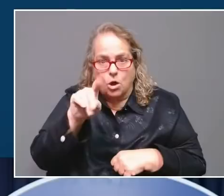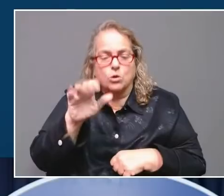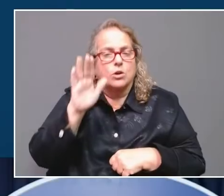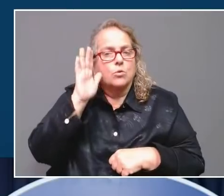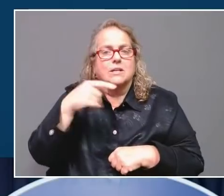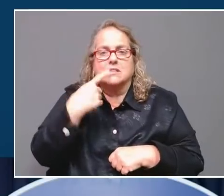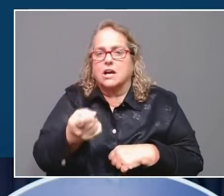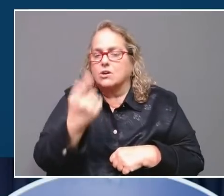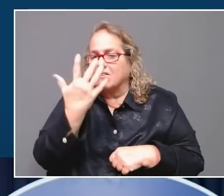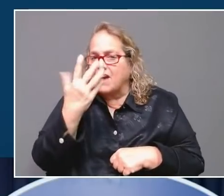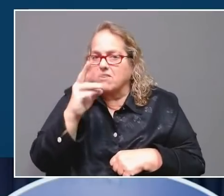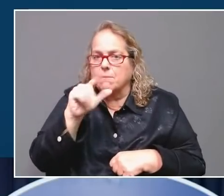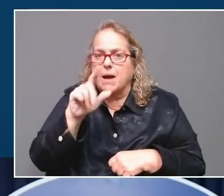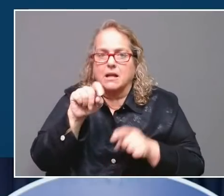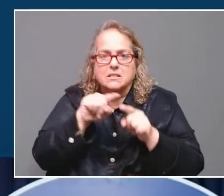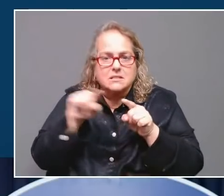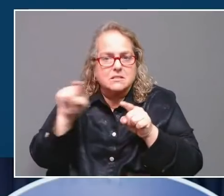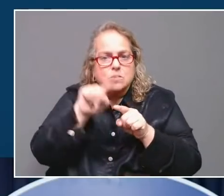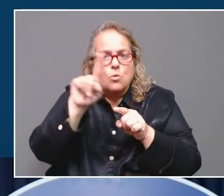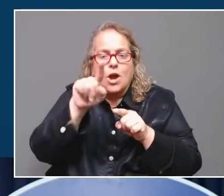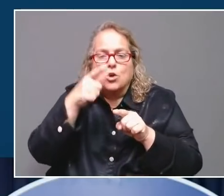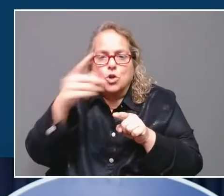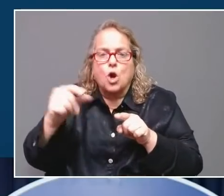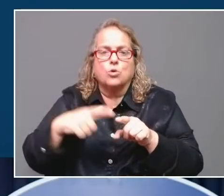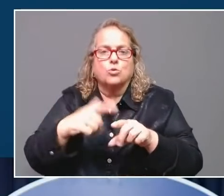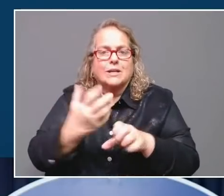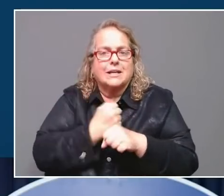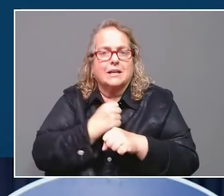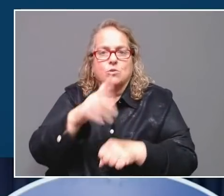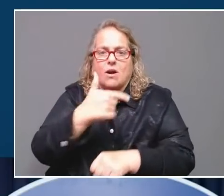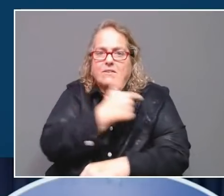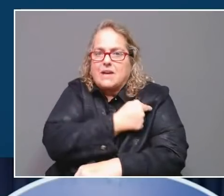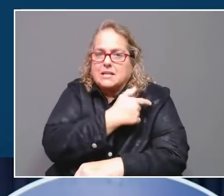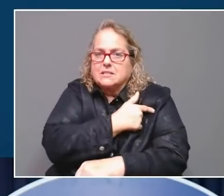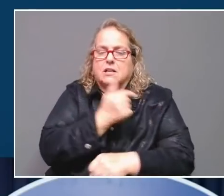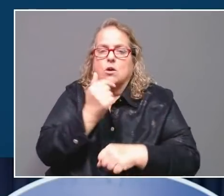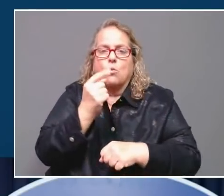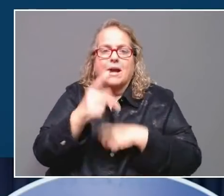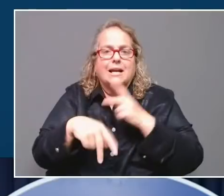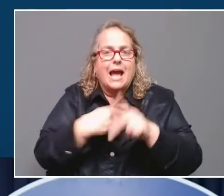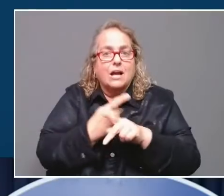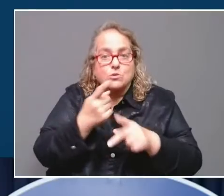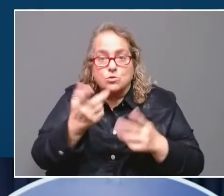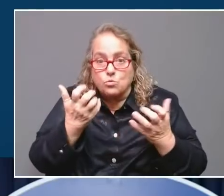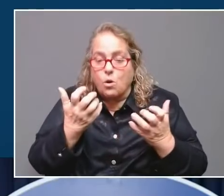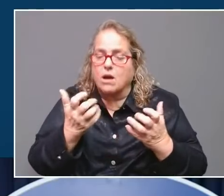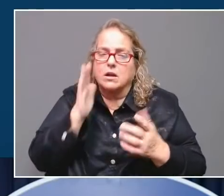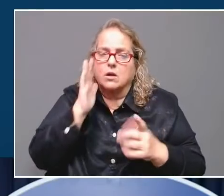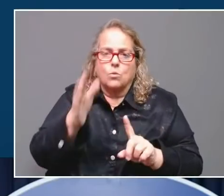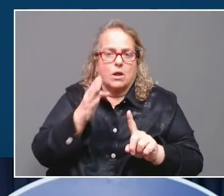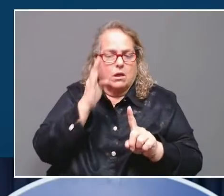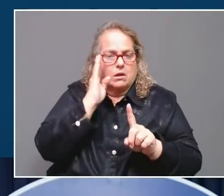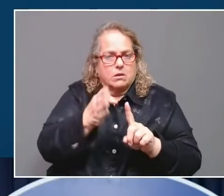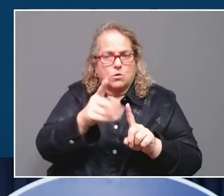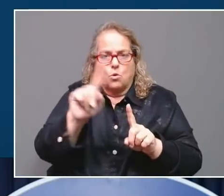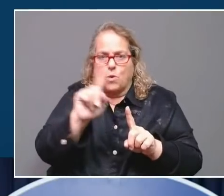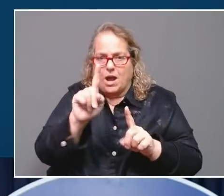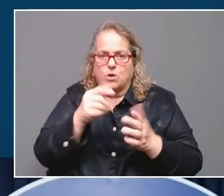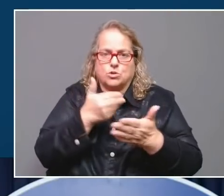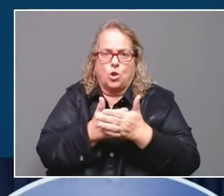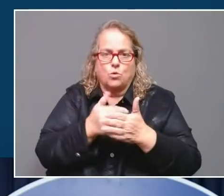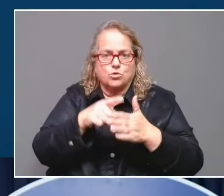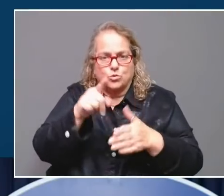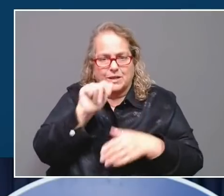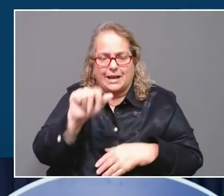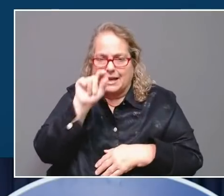25 miles. You can pick your vaccine type, and it will map you directly to places that are close to you. You can click on a link,